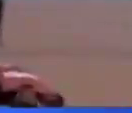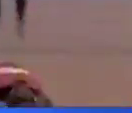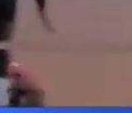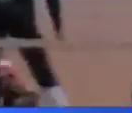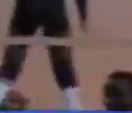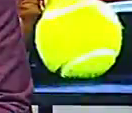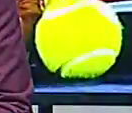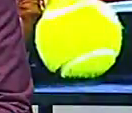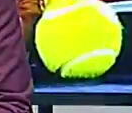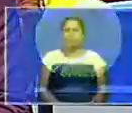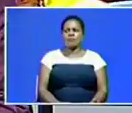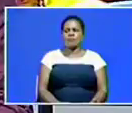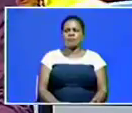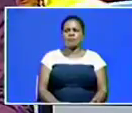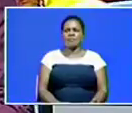This is your pet.